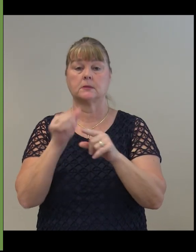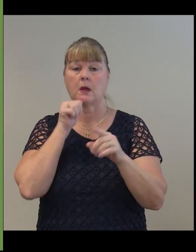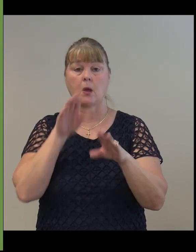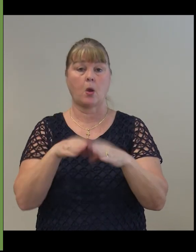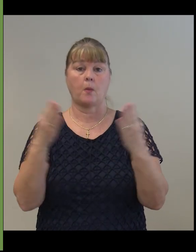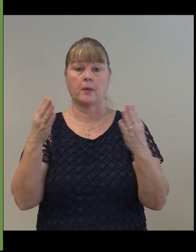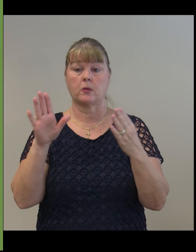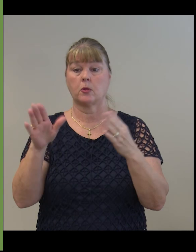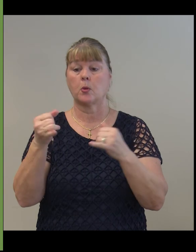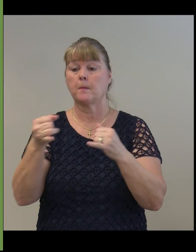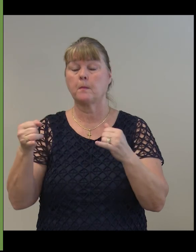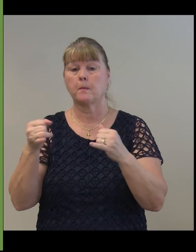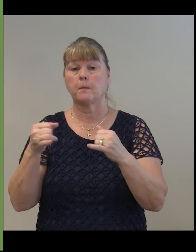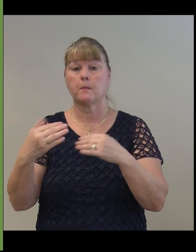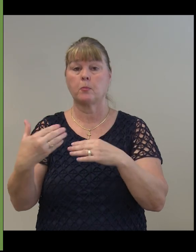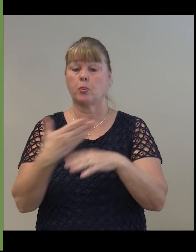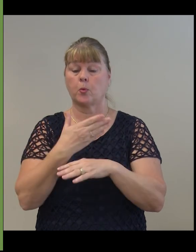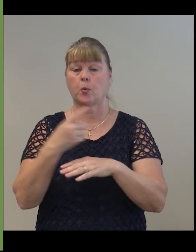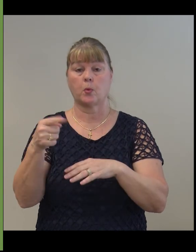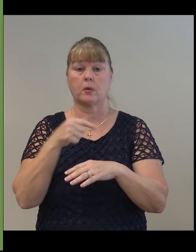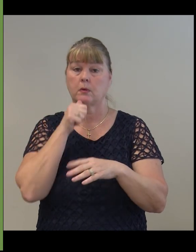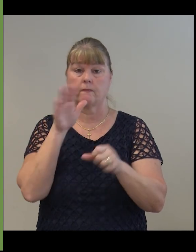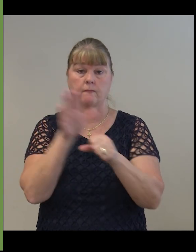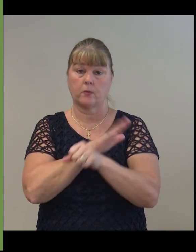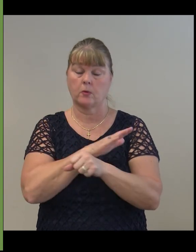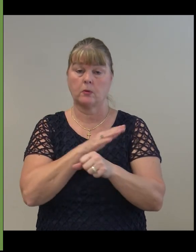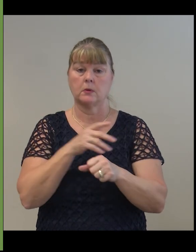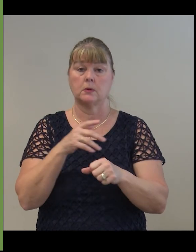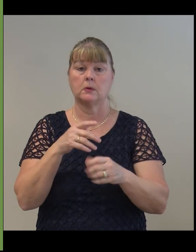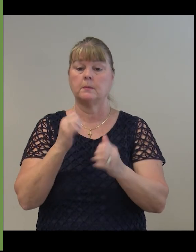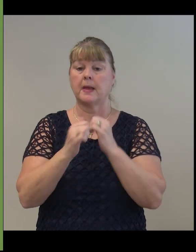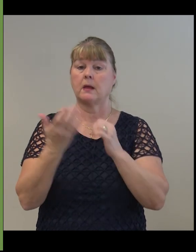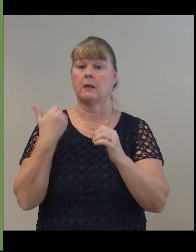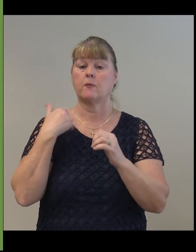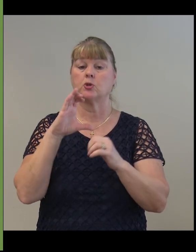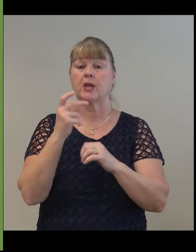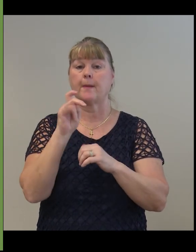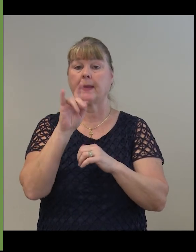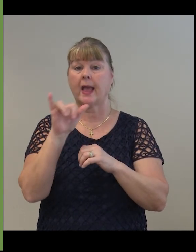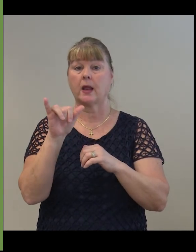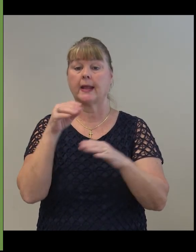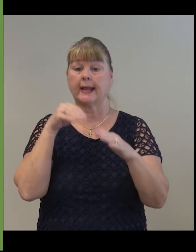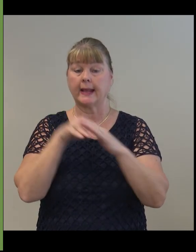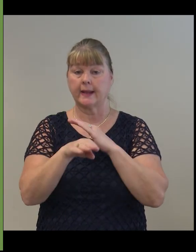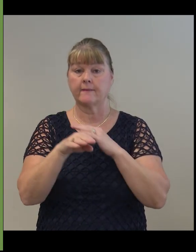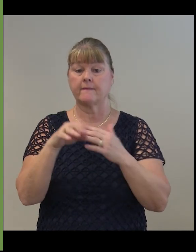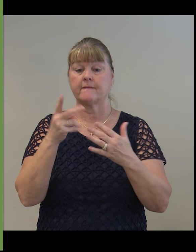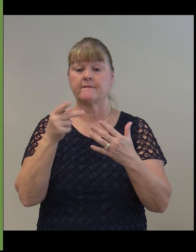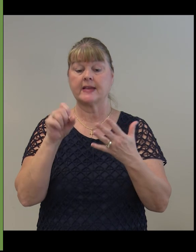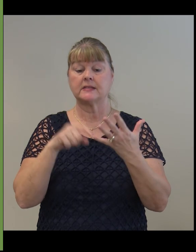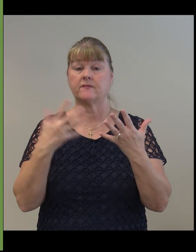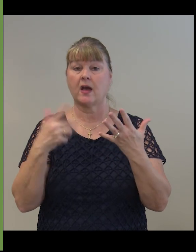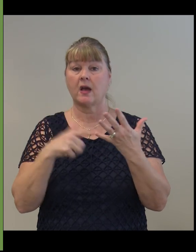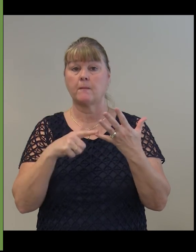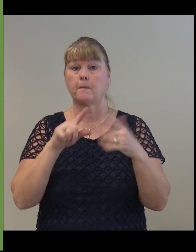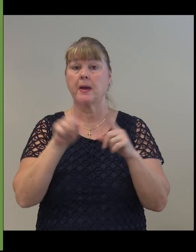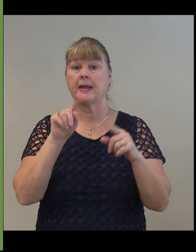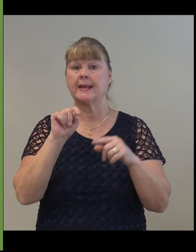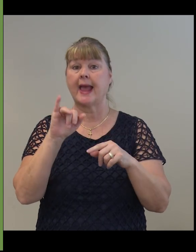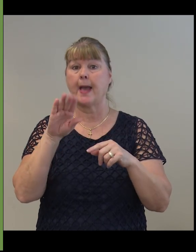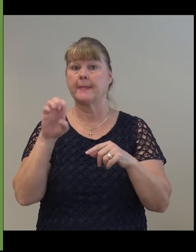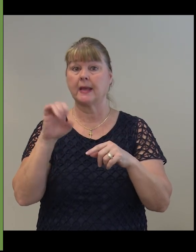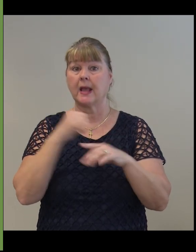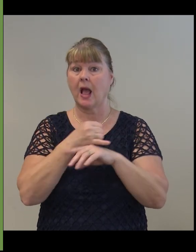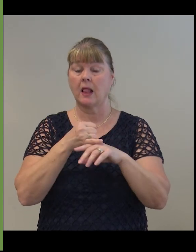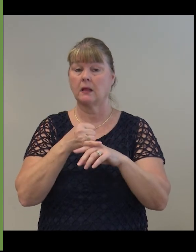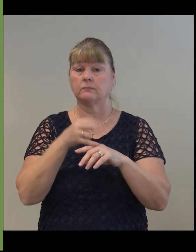municipalities may not open their borders entirely. So we've seen it in the past where Chatham County has entered phase 5, but Tybee